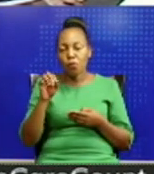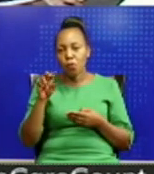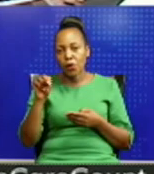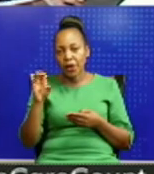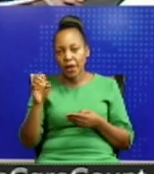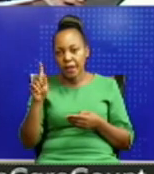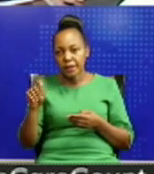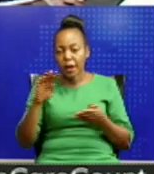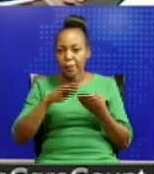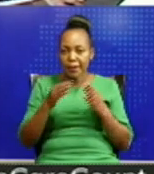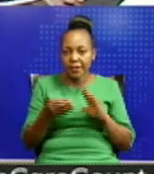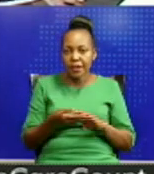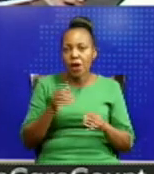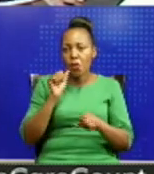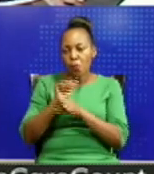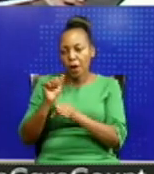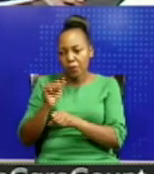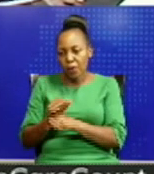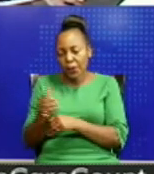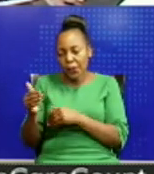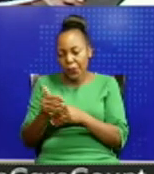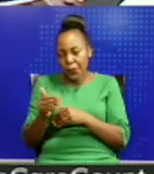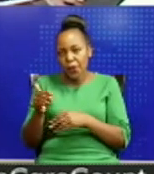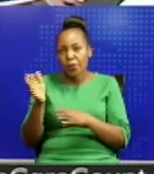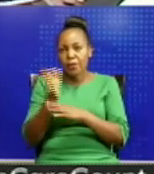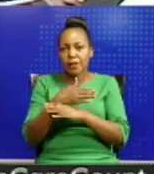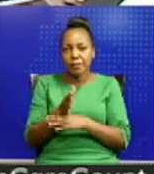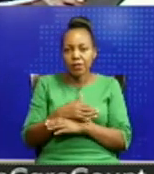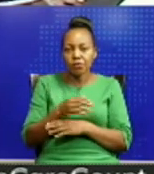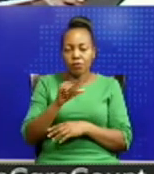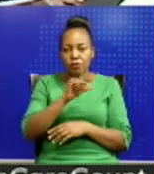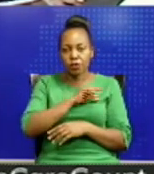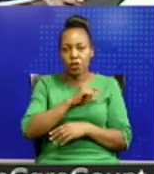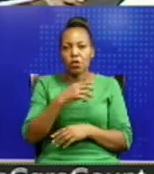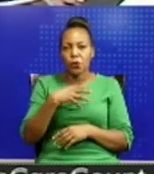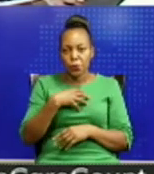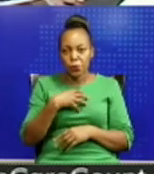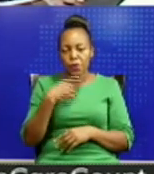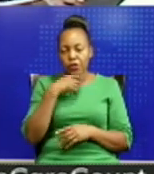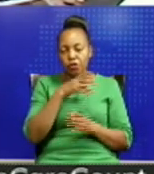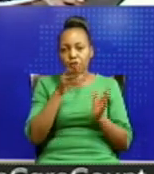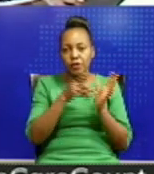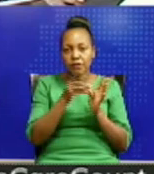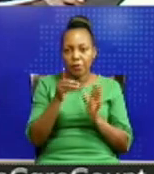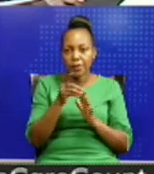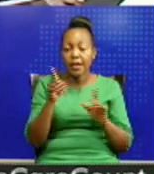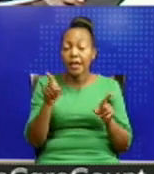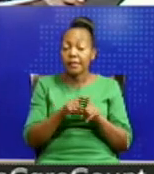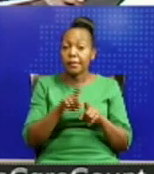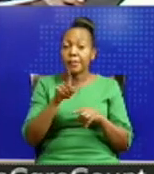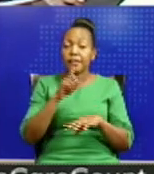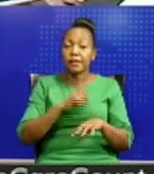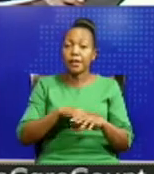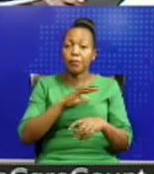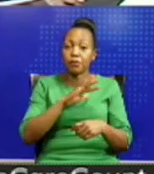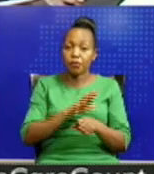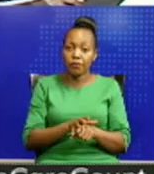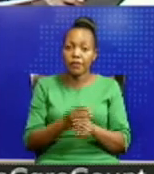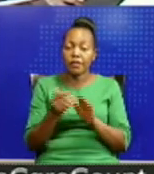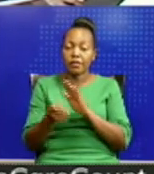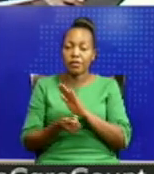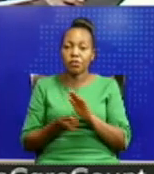been working very closely with the Ministry of Gender, Labour and Social Development, even during this COVID